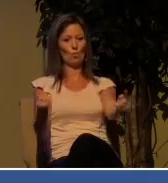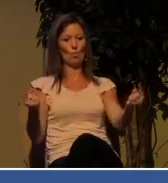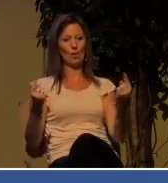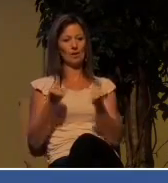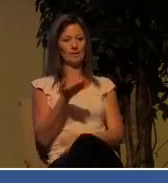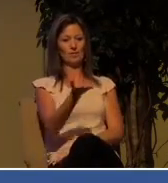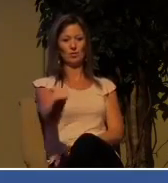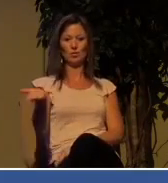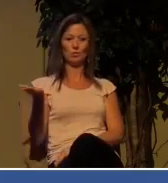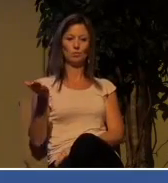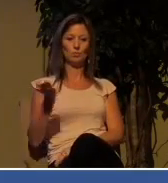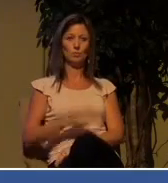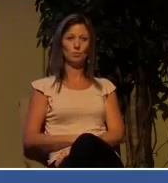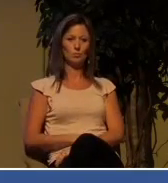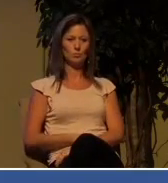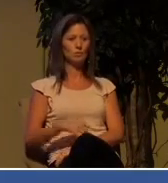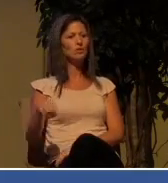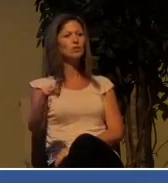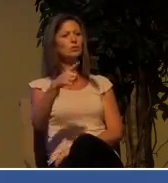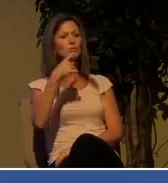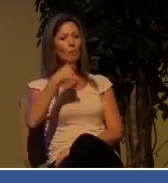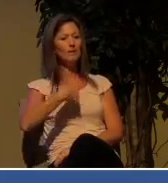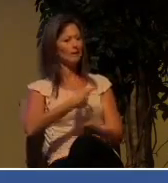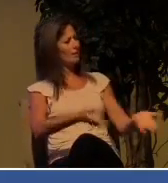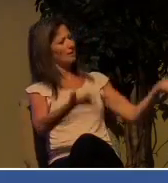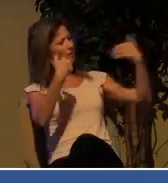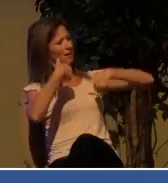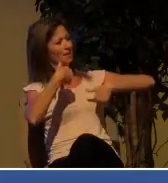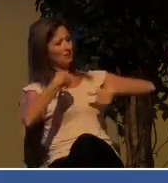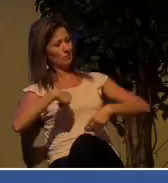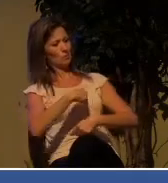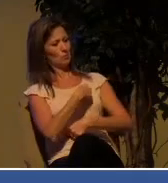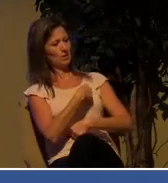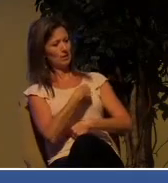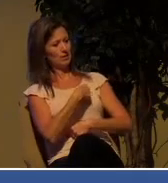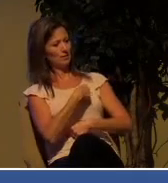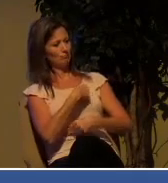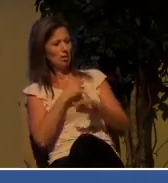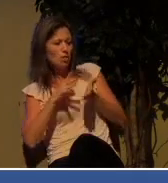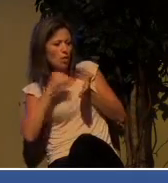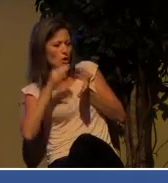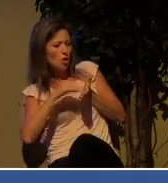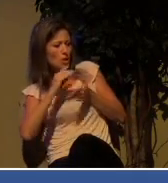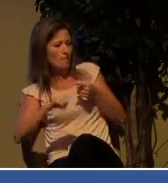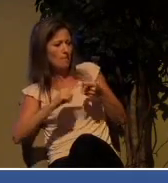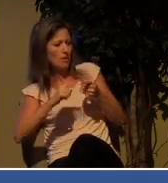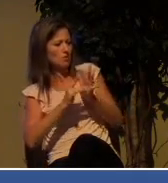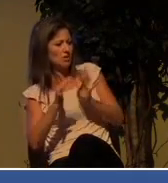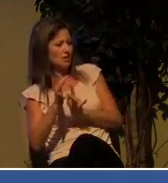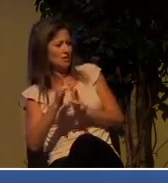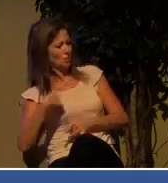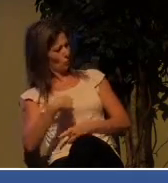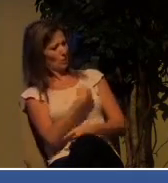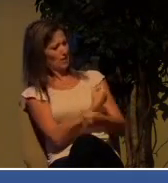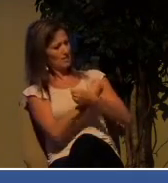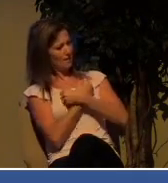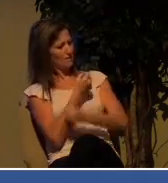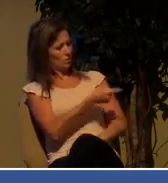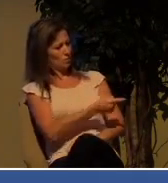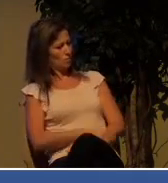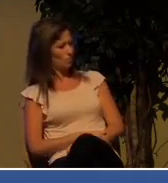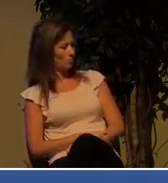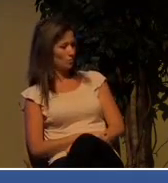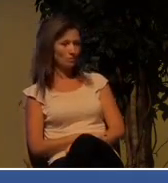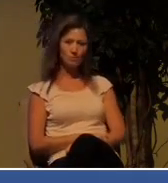You said, "Come on in. We're getting to know Jesus. We love you." No one had ever touched my life like that